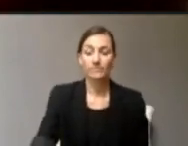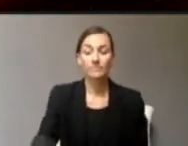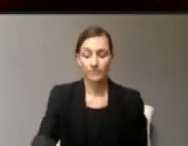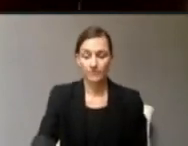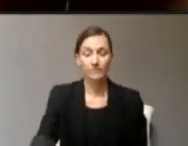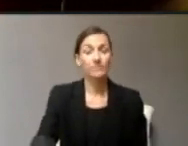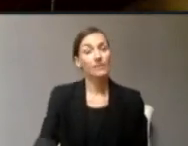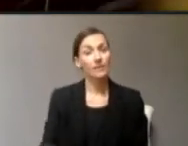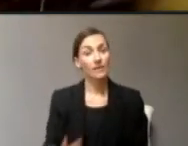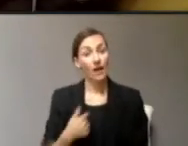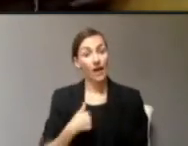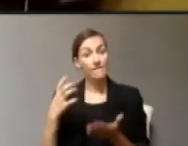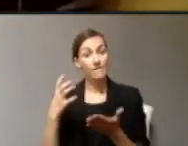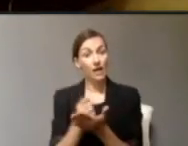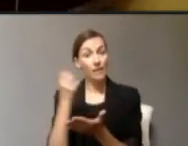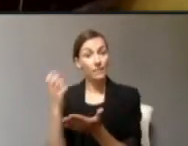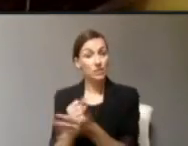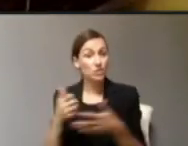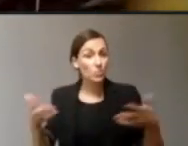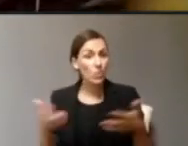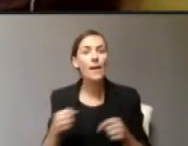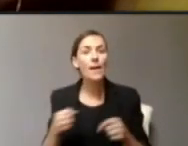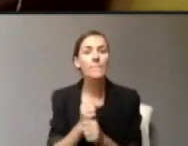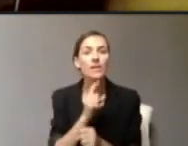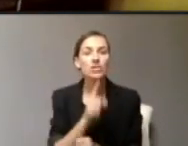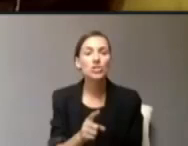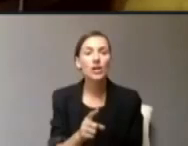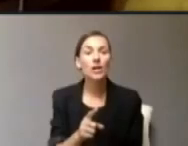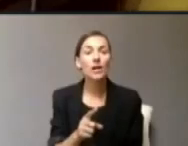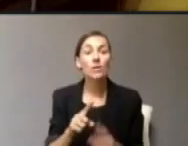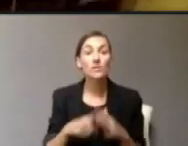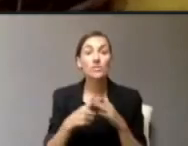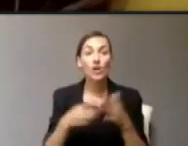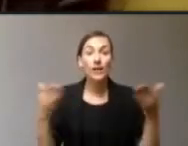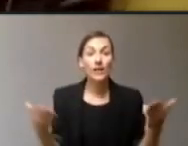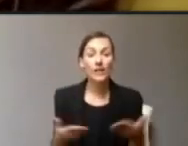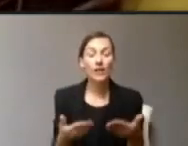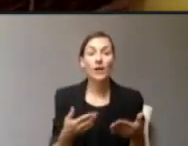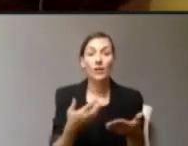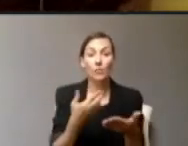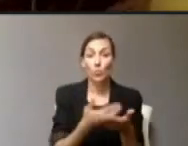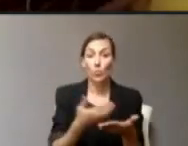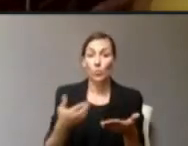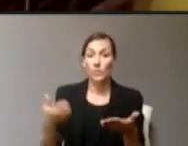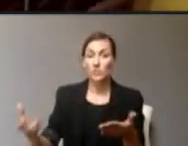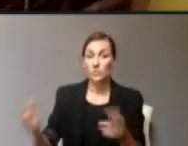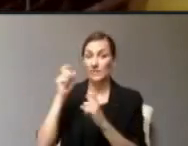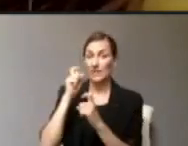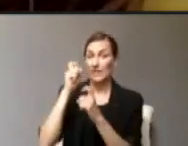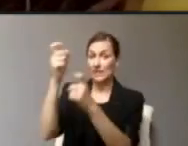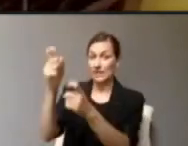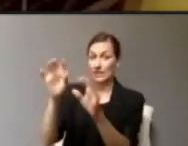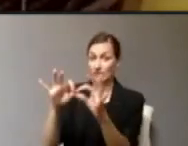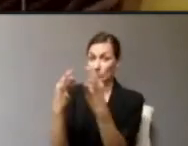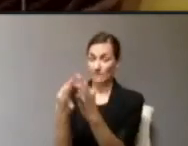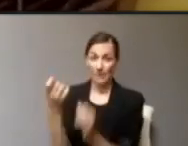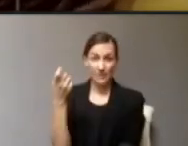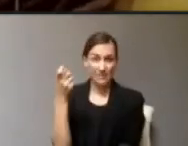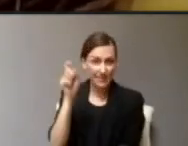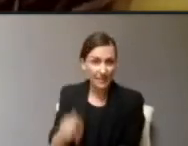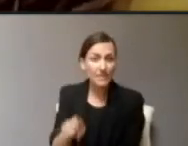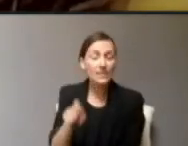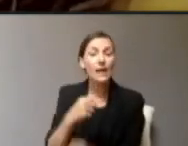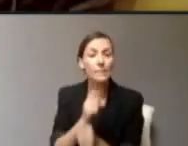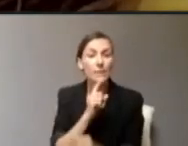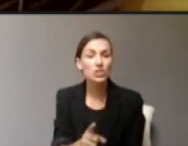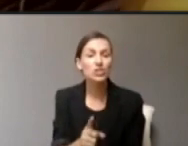Things I have accomplished is making sure that with Hope Starts Here that we give out resources to our families that are in need. I make